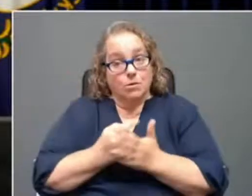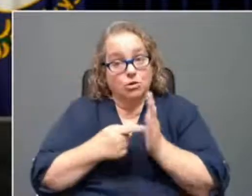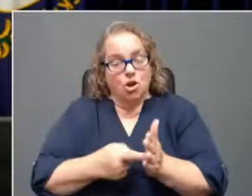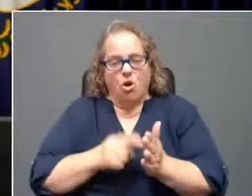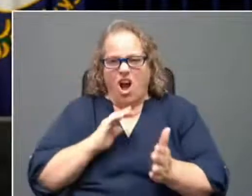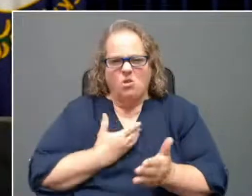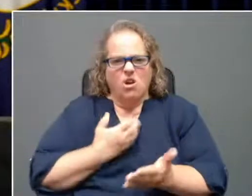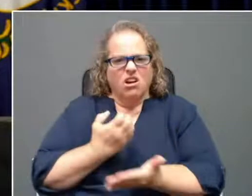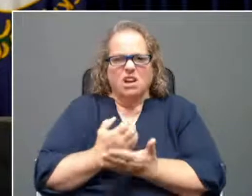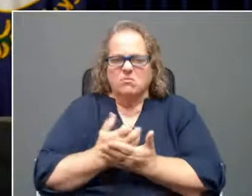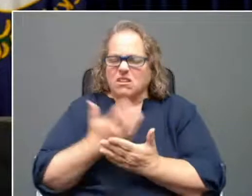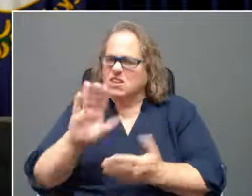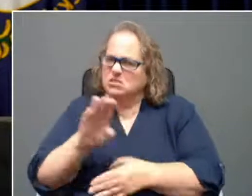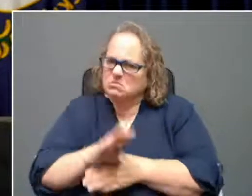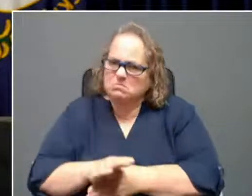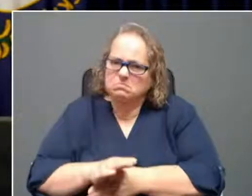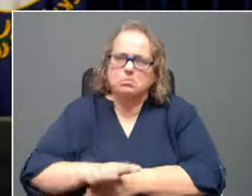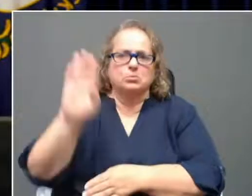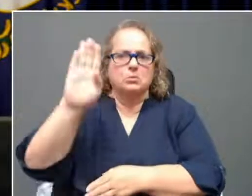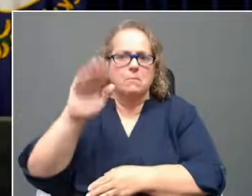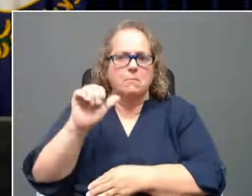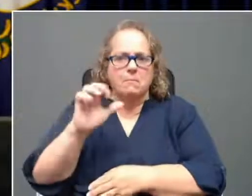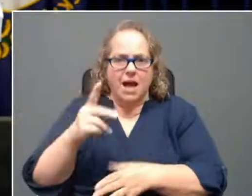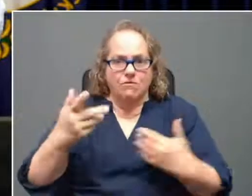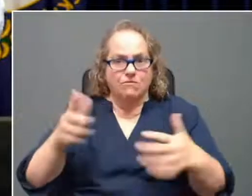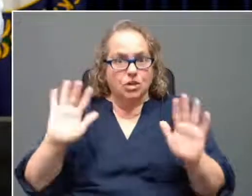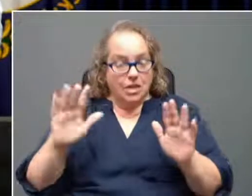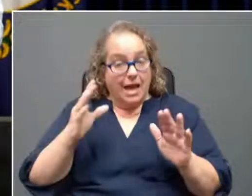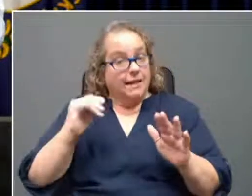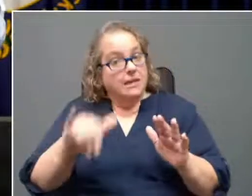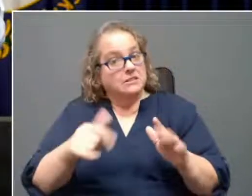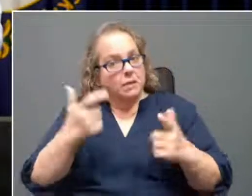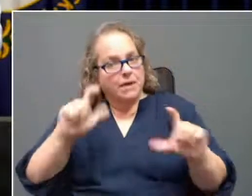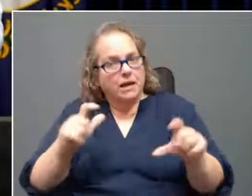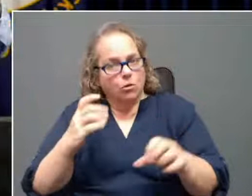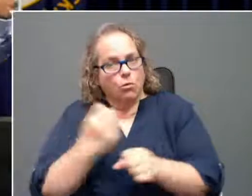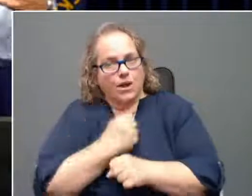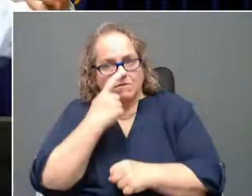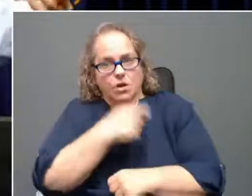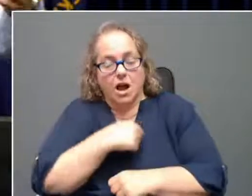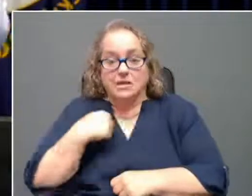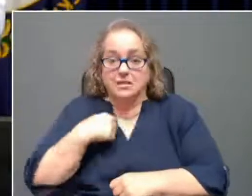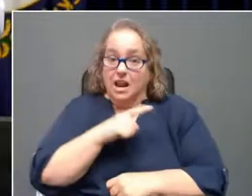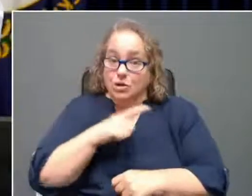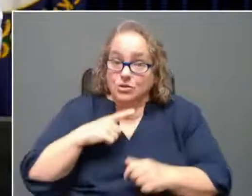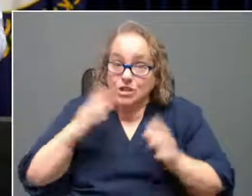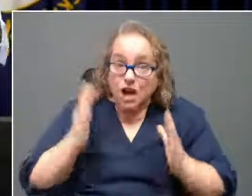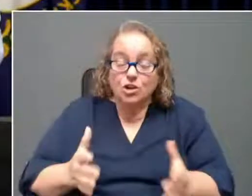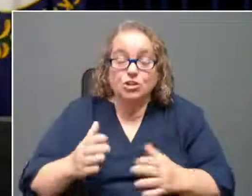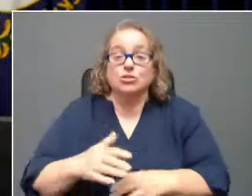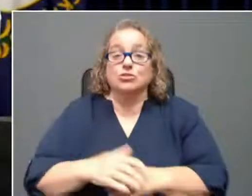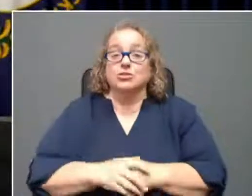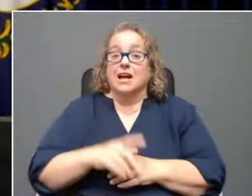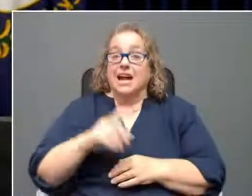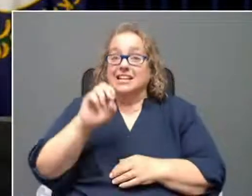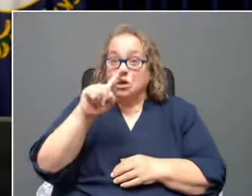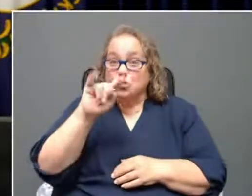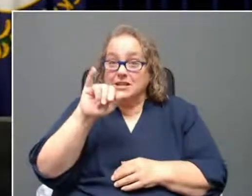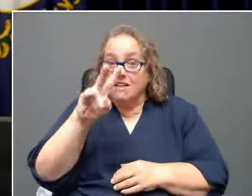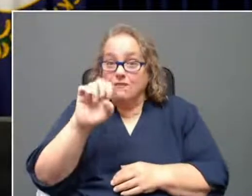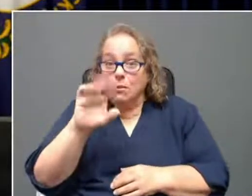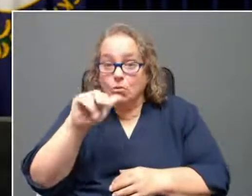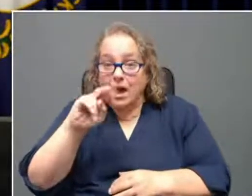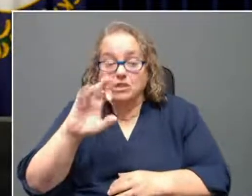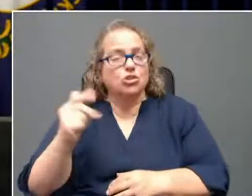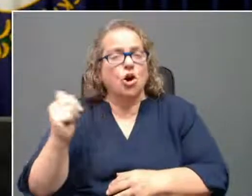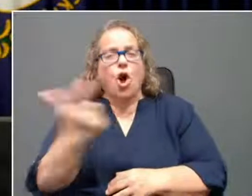for liftoff, and this is a big win for legislators, the executive branch, for all of Kentucky, a big win for